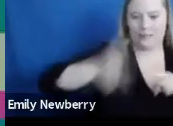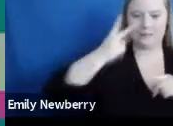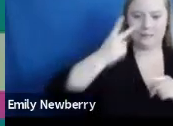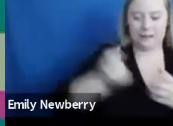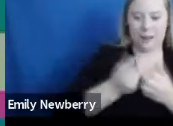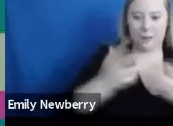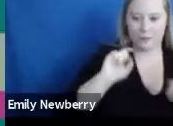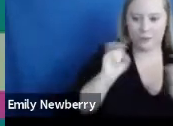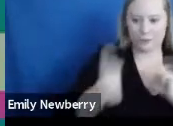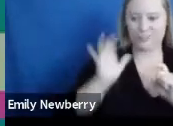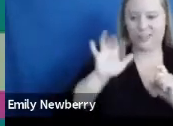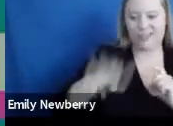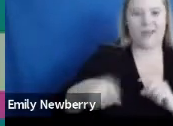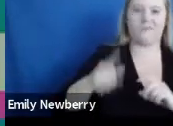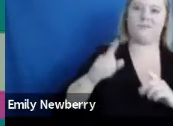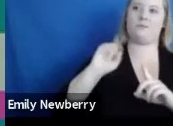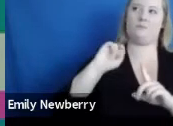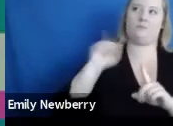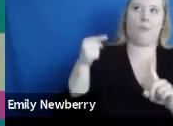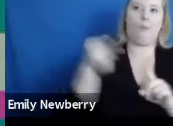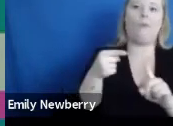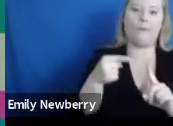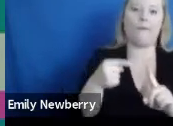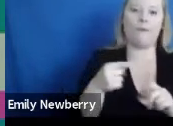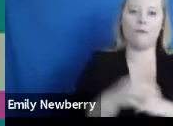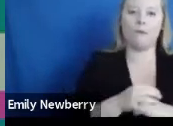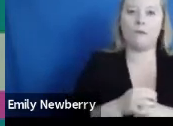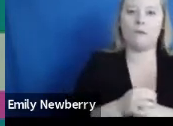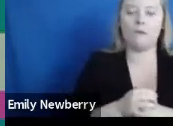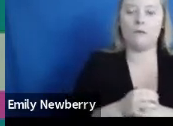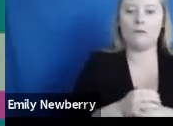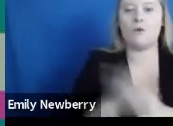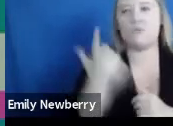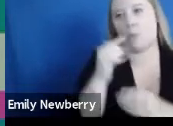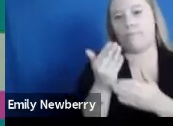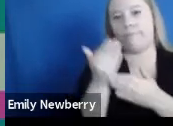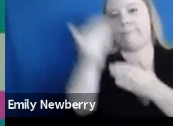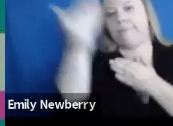both the current sampling now, as well as the long-term monitoring.